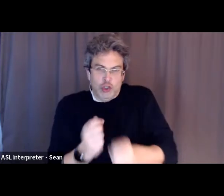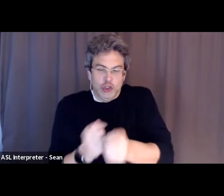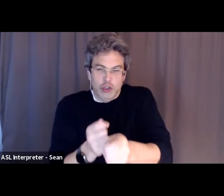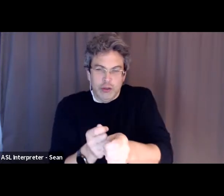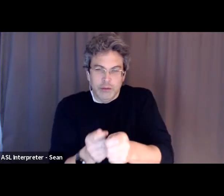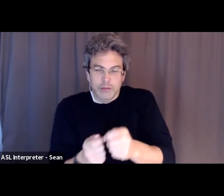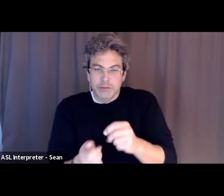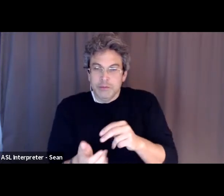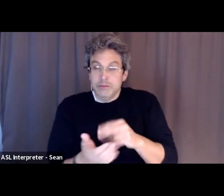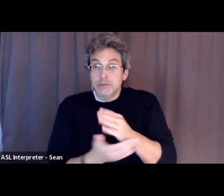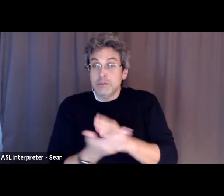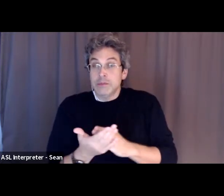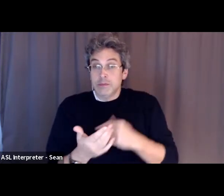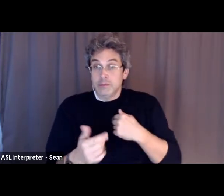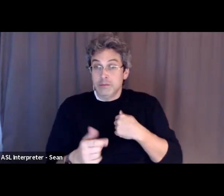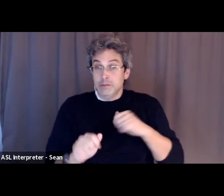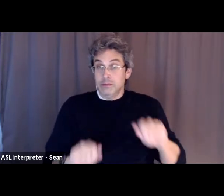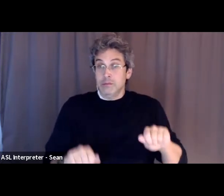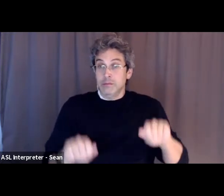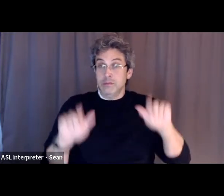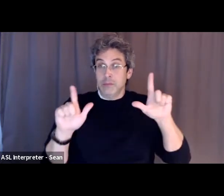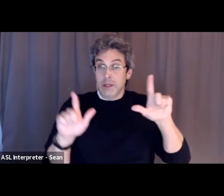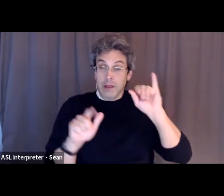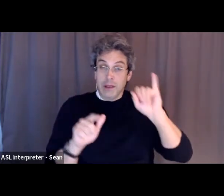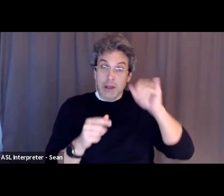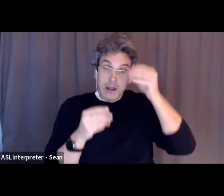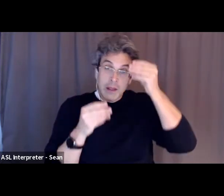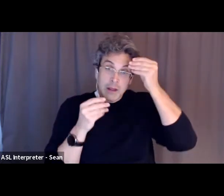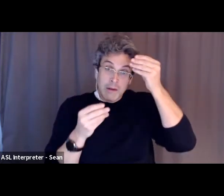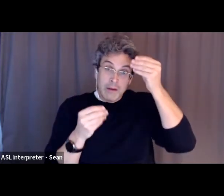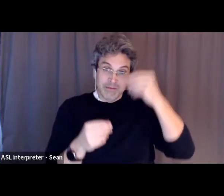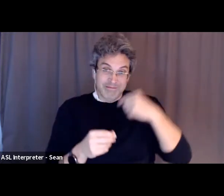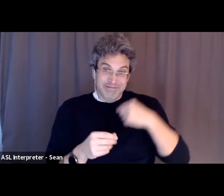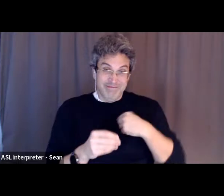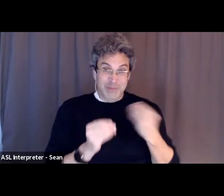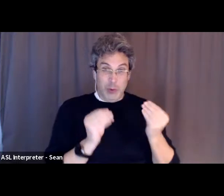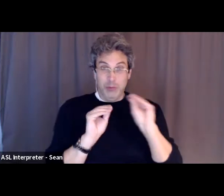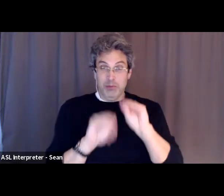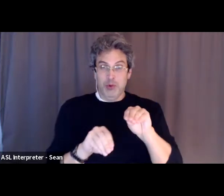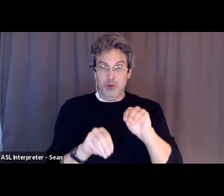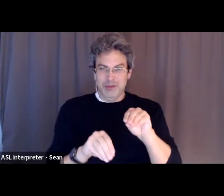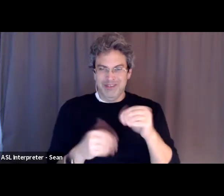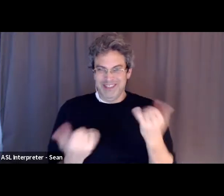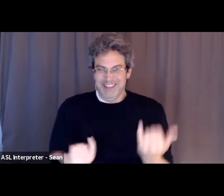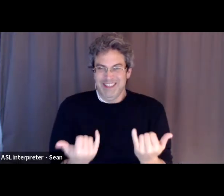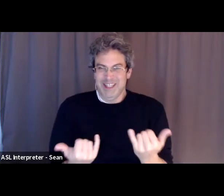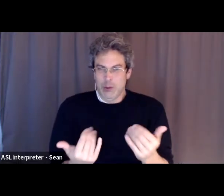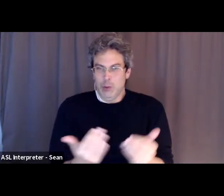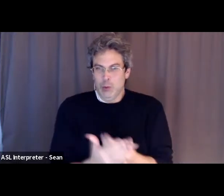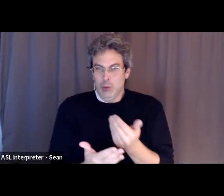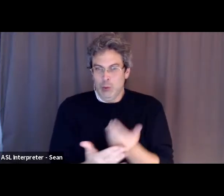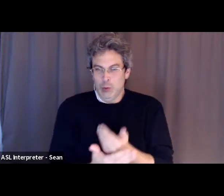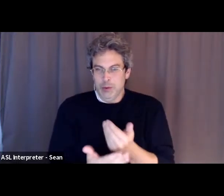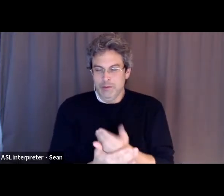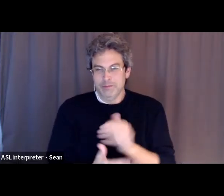So some of the slides have been actually added today. So please bear with me and thank